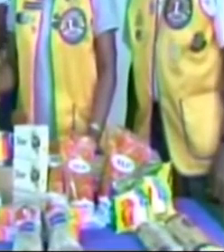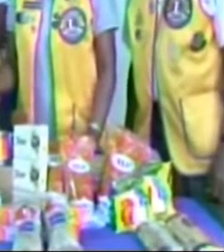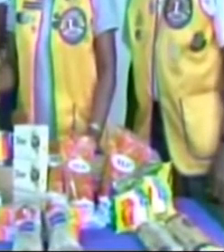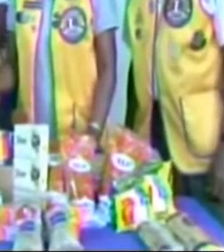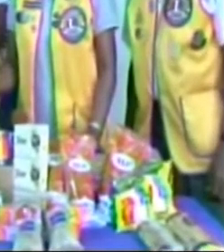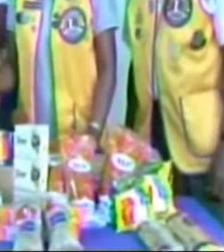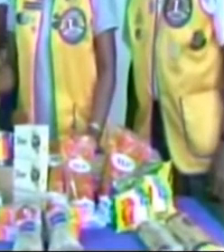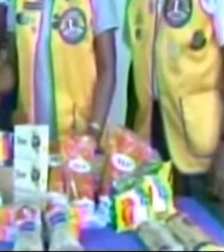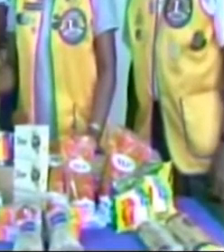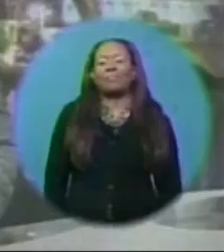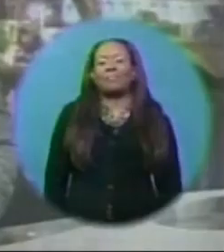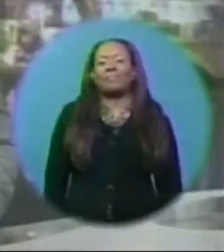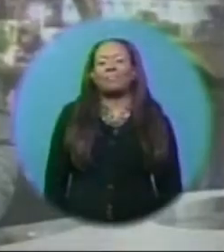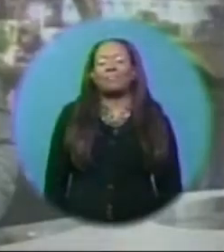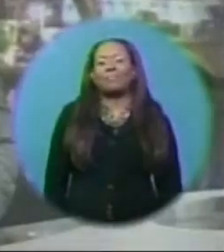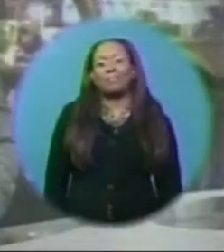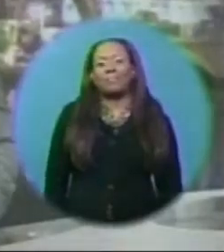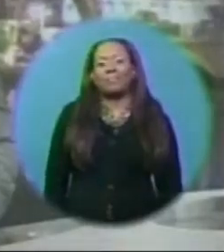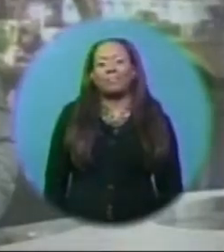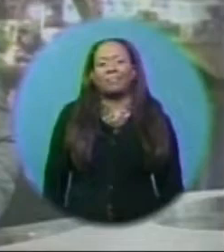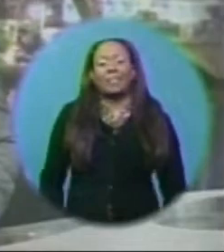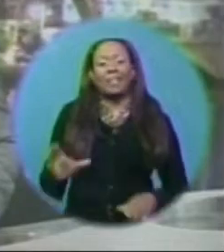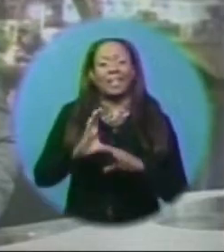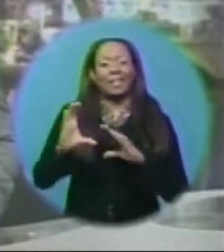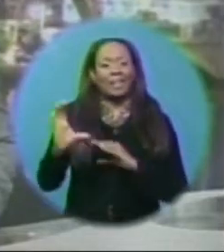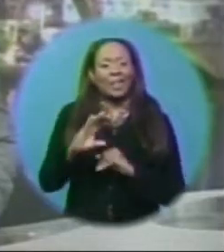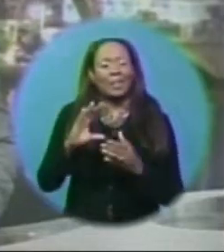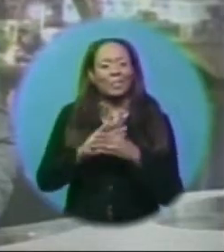to continue to support us. Well, still